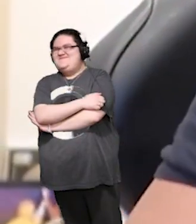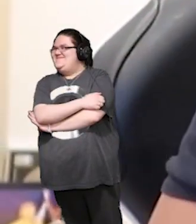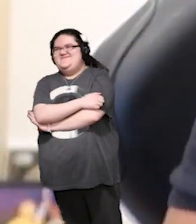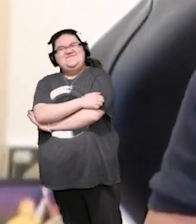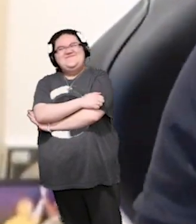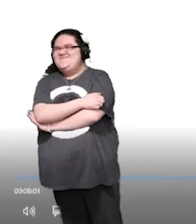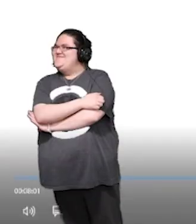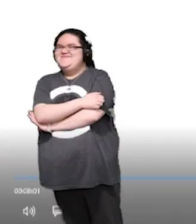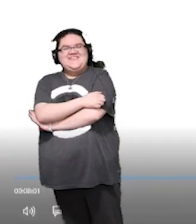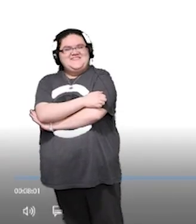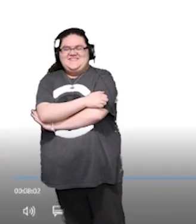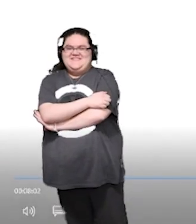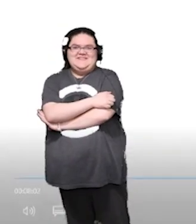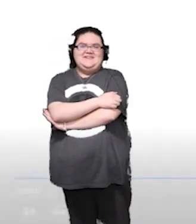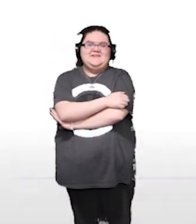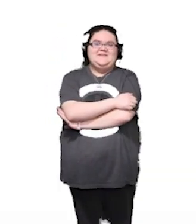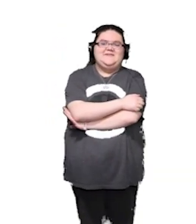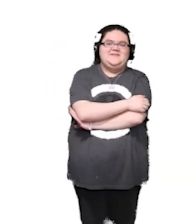Yes.